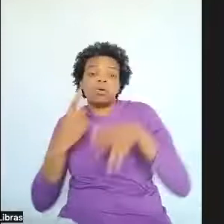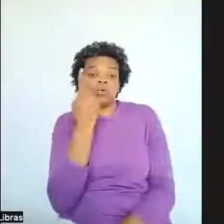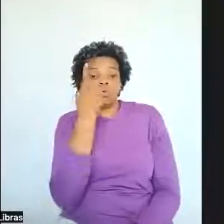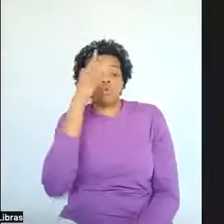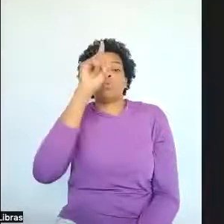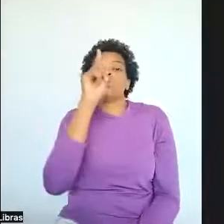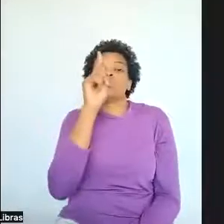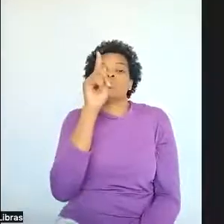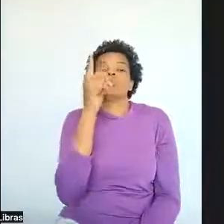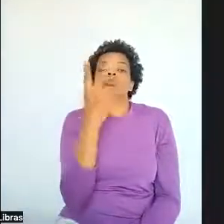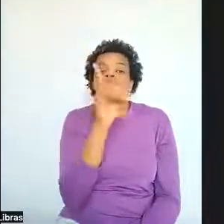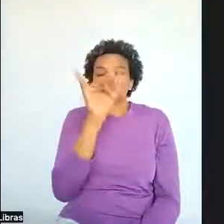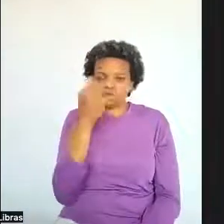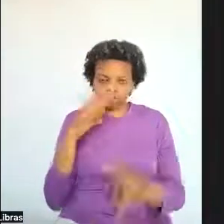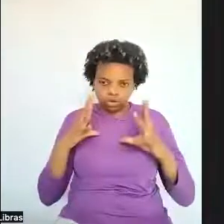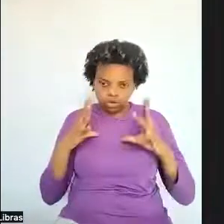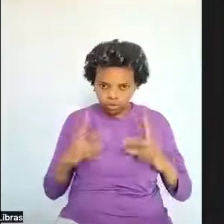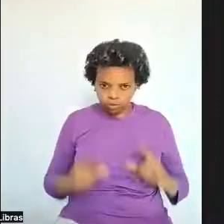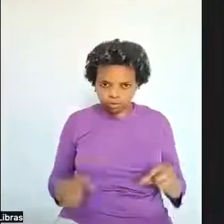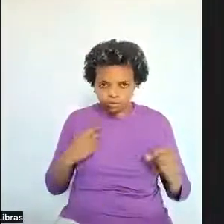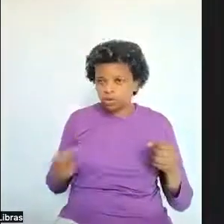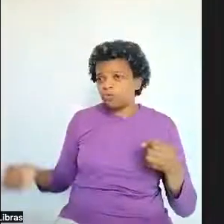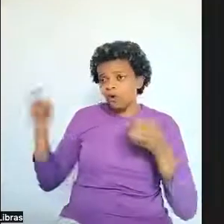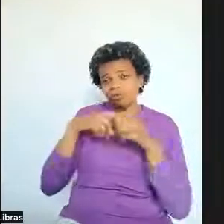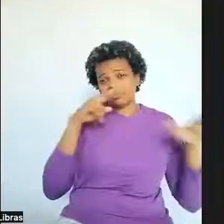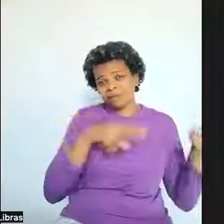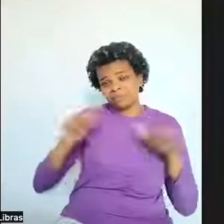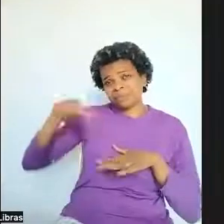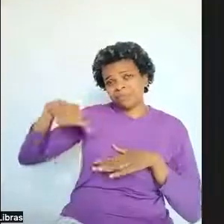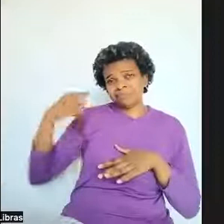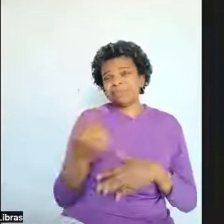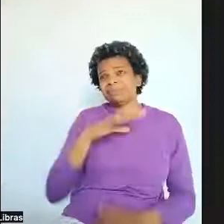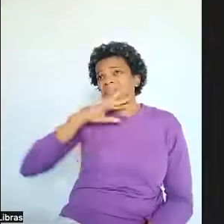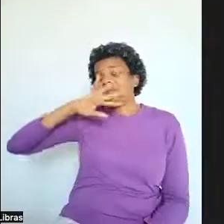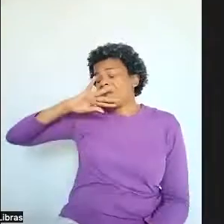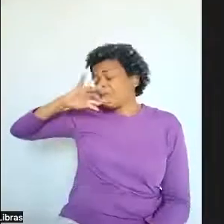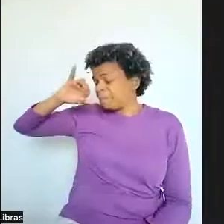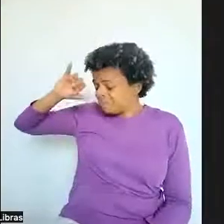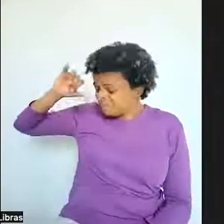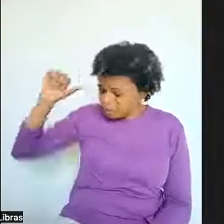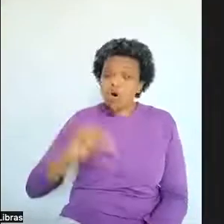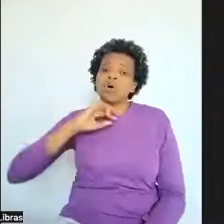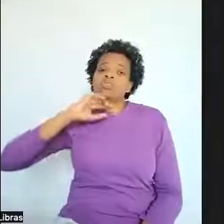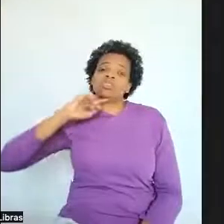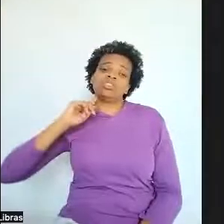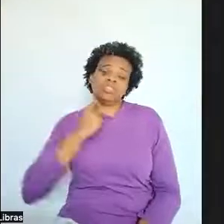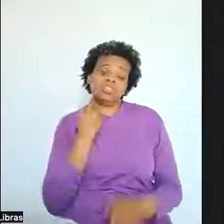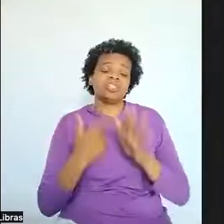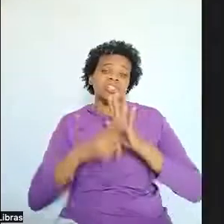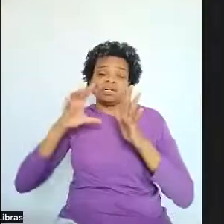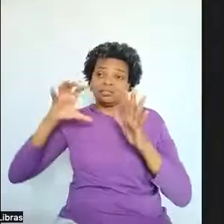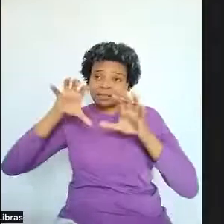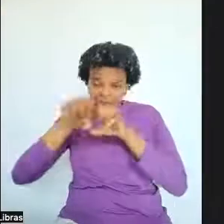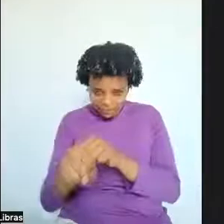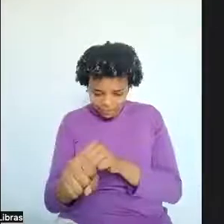So even though it's only one day of cleaning, it is impressive, because the next day you go to the beach and it's still very dirty. But